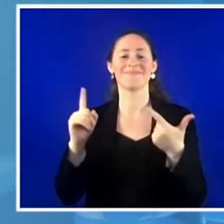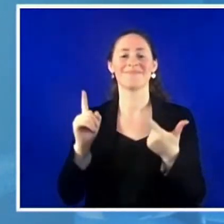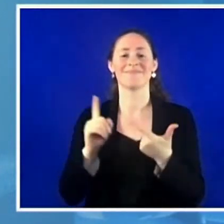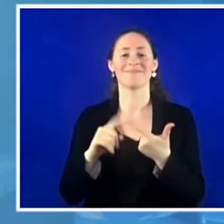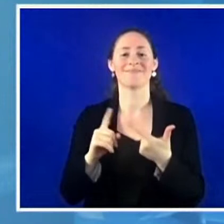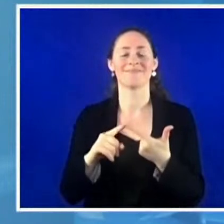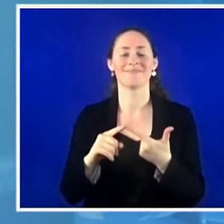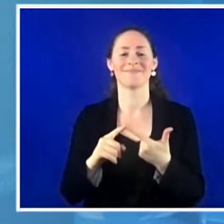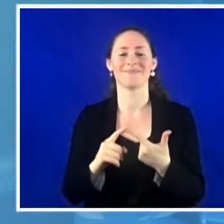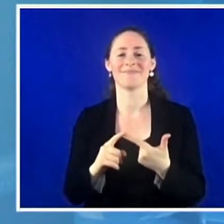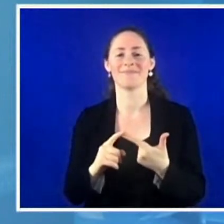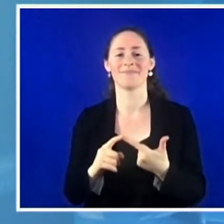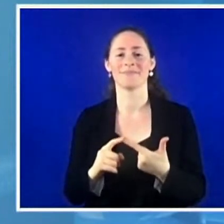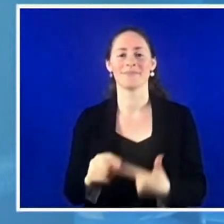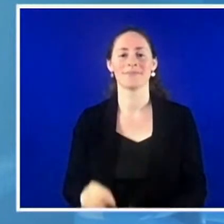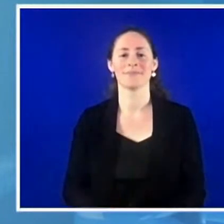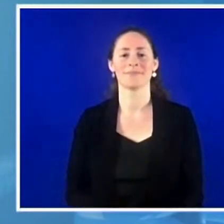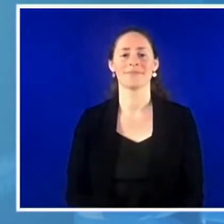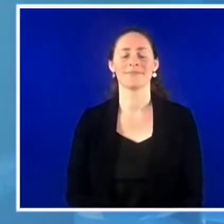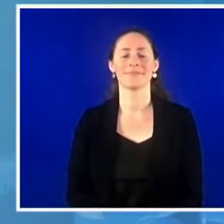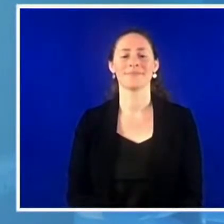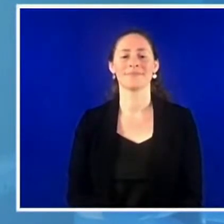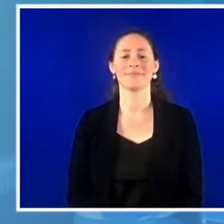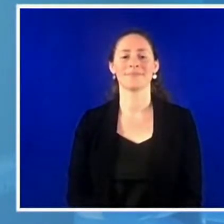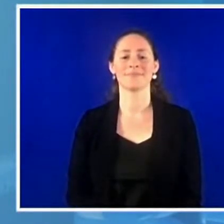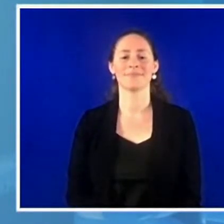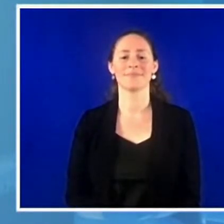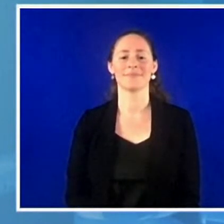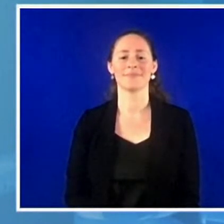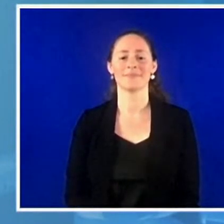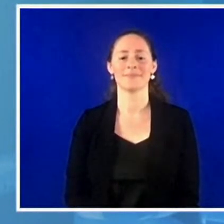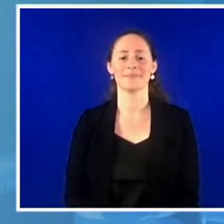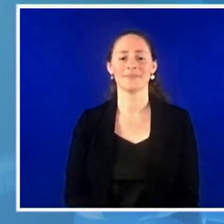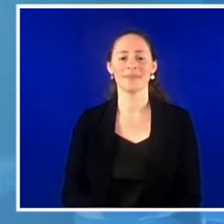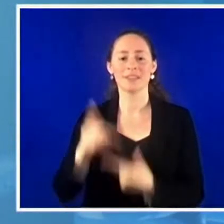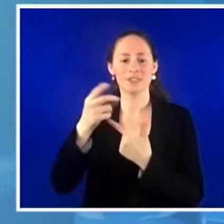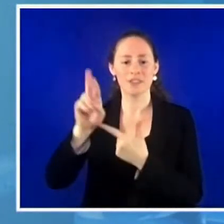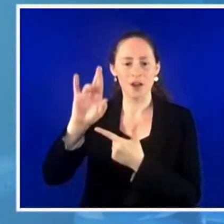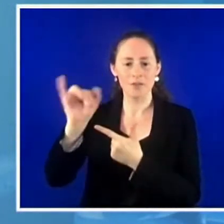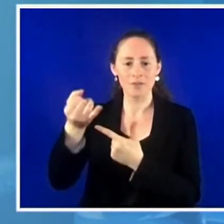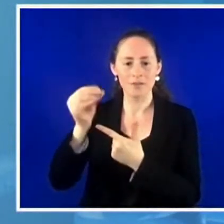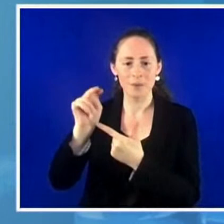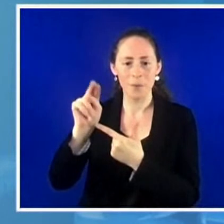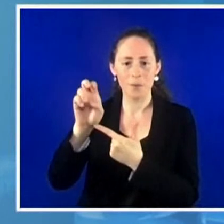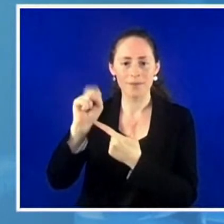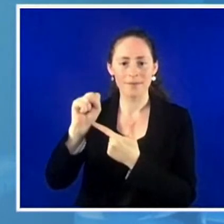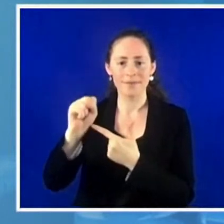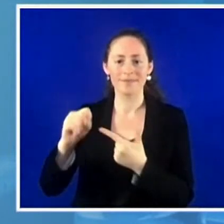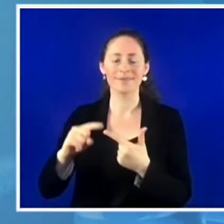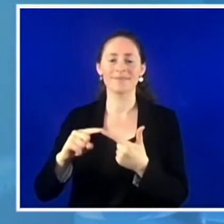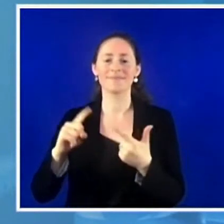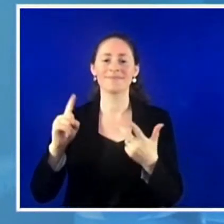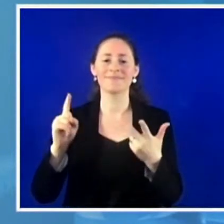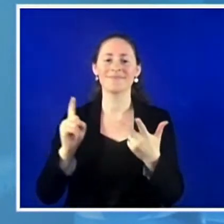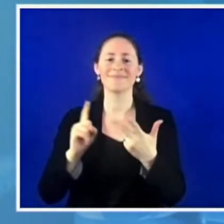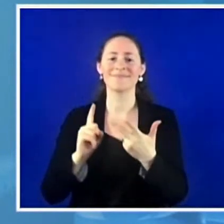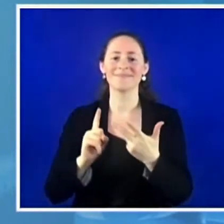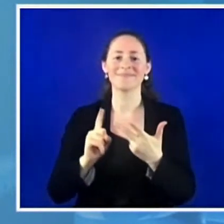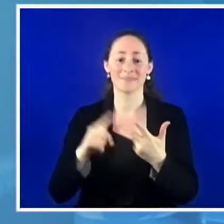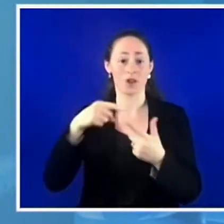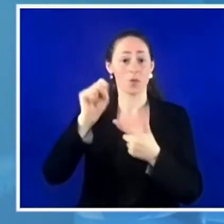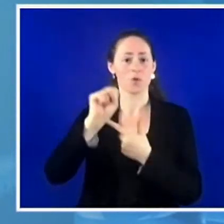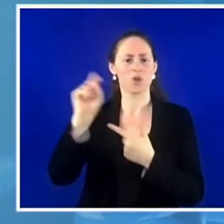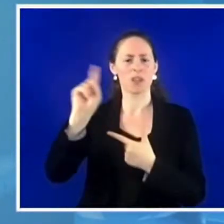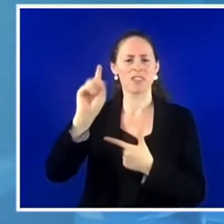Jones, who is a primary care physician in Chicago, who cares primarily for the homeless. And